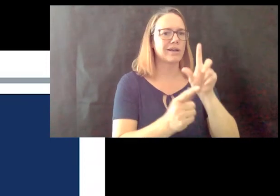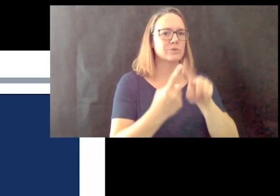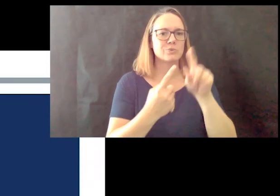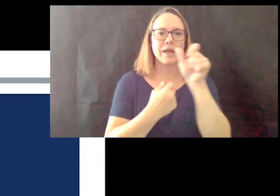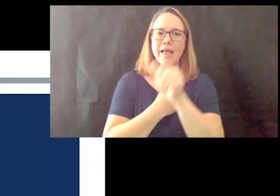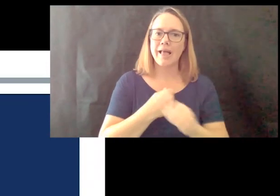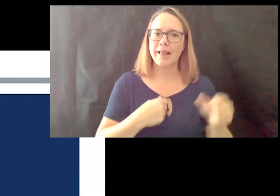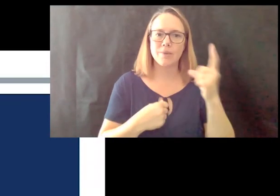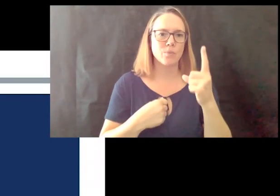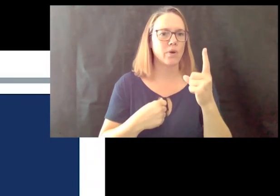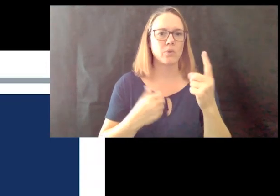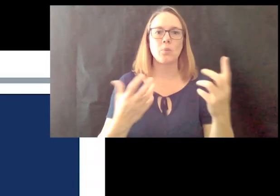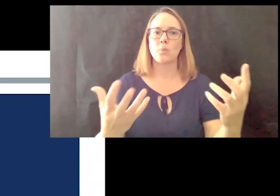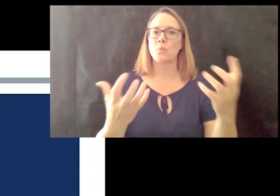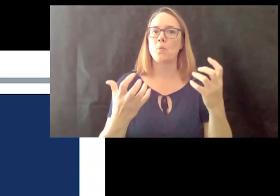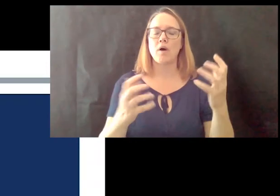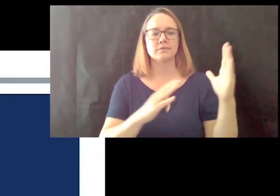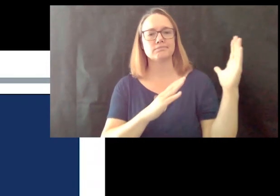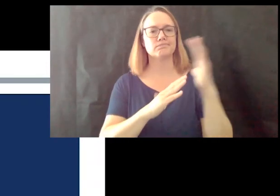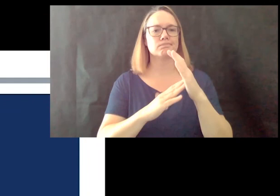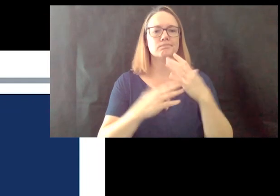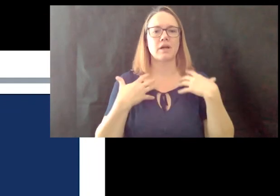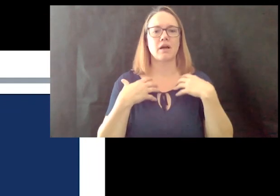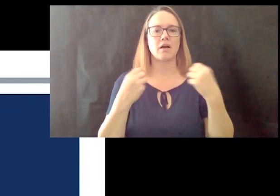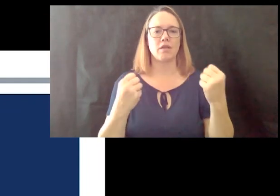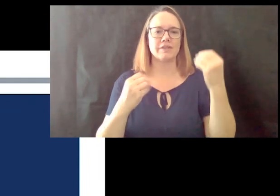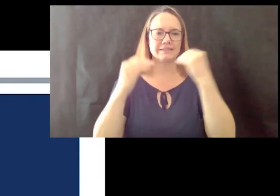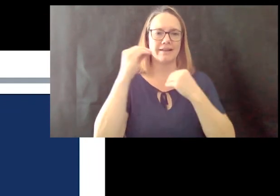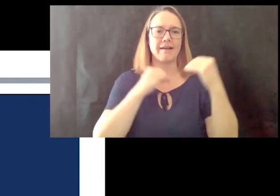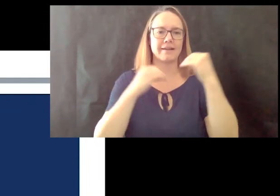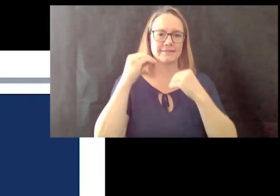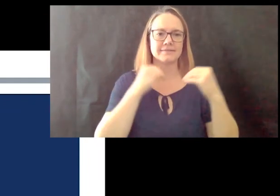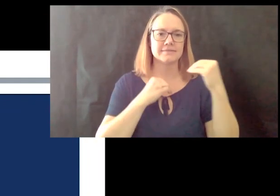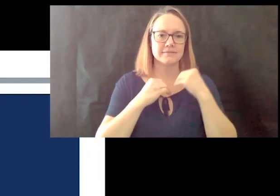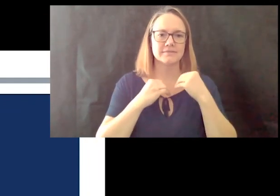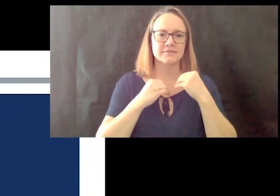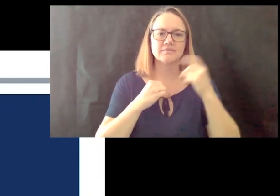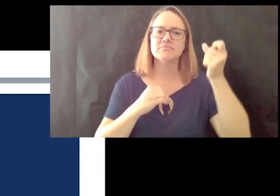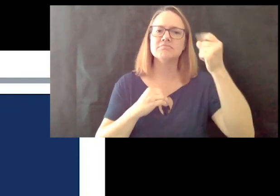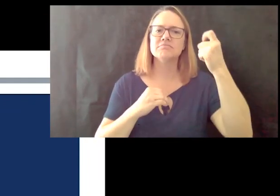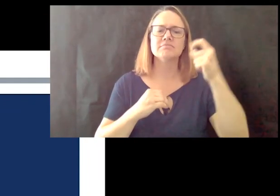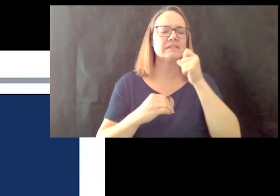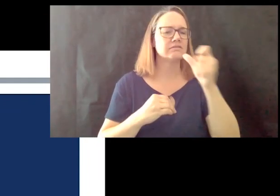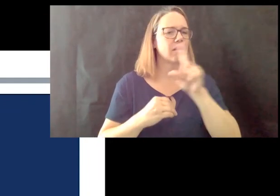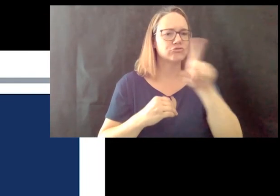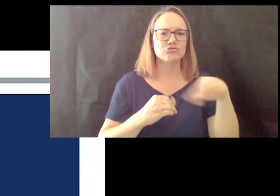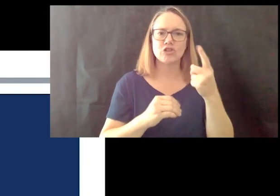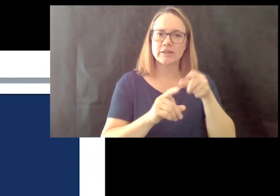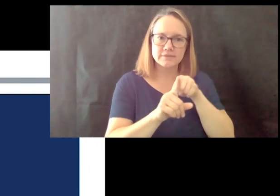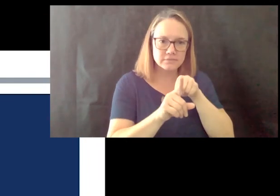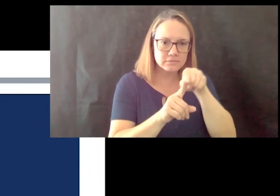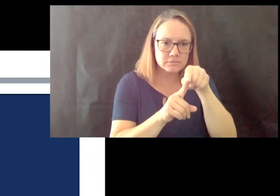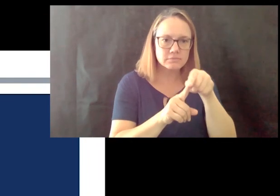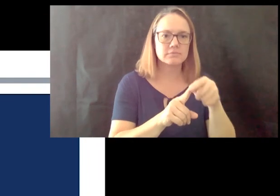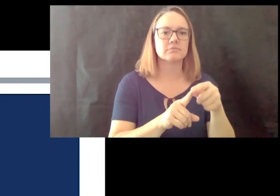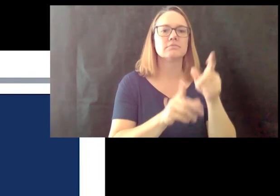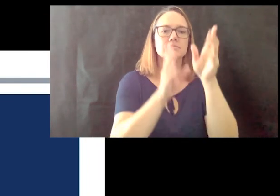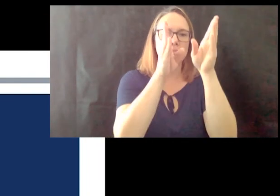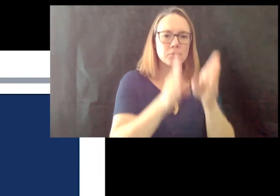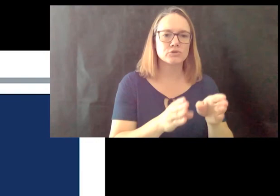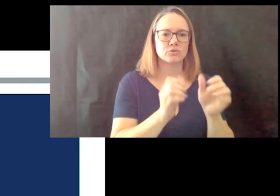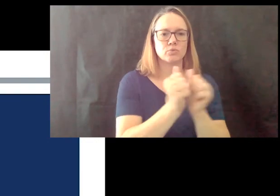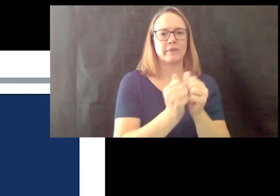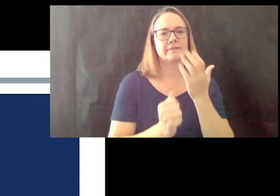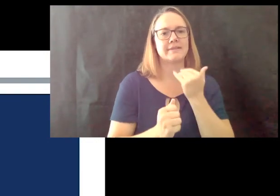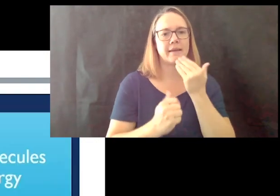anybody who's interested in optimizing a healthy diet. So we wanted to make note that this is not specific to just